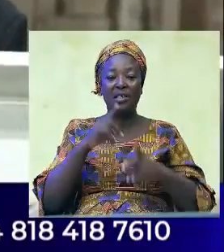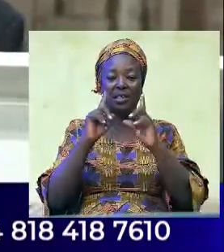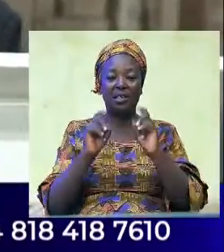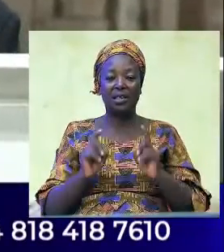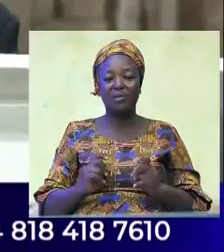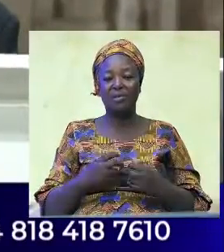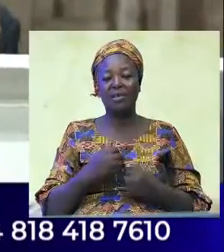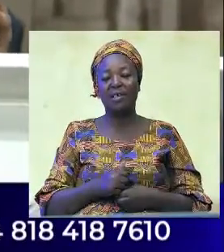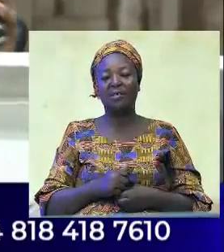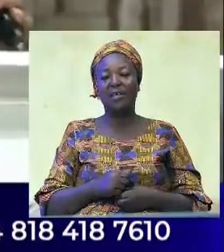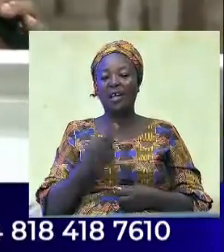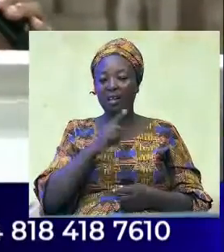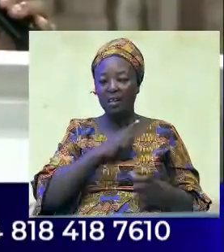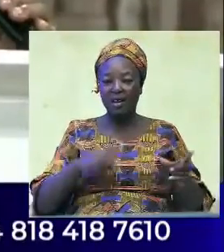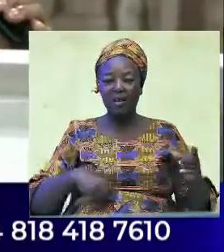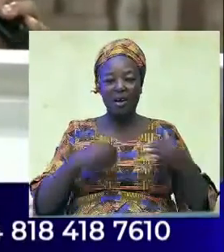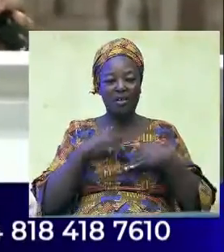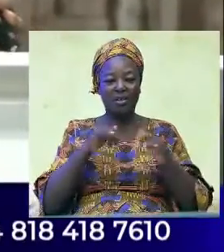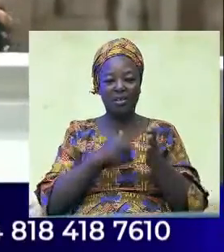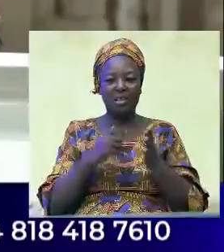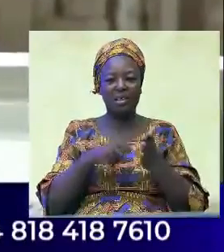And all over, check up.